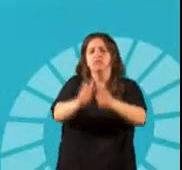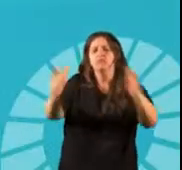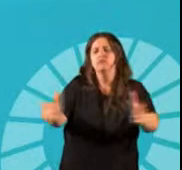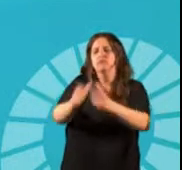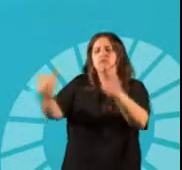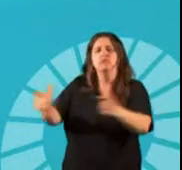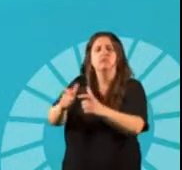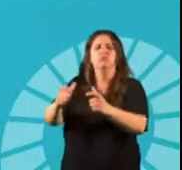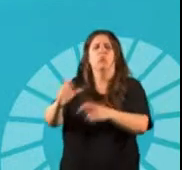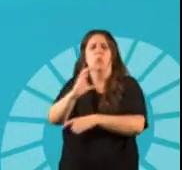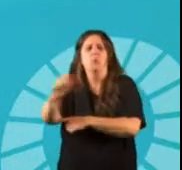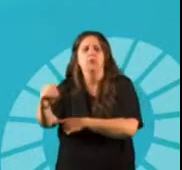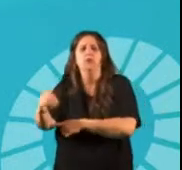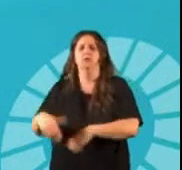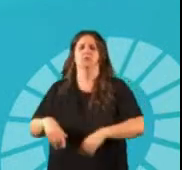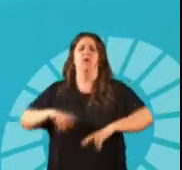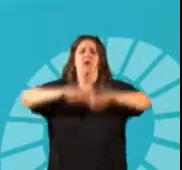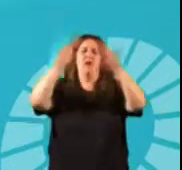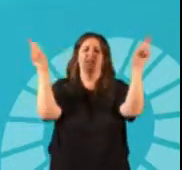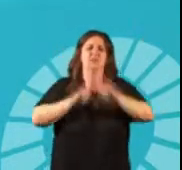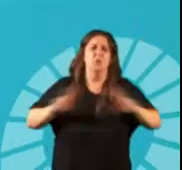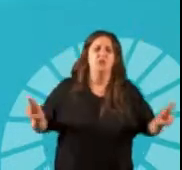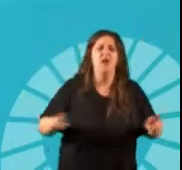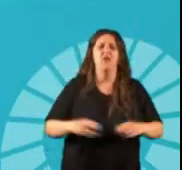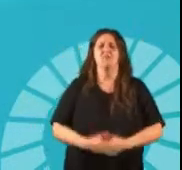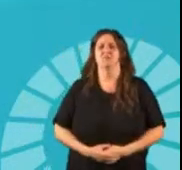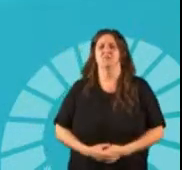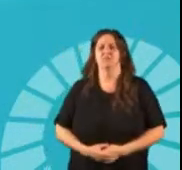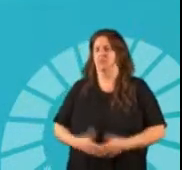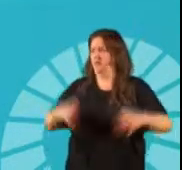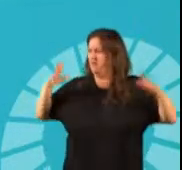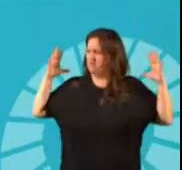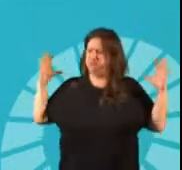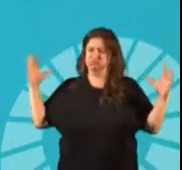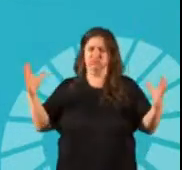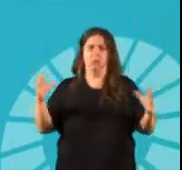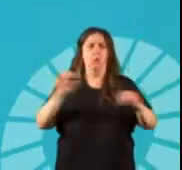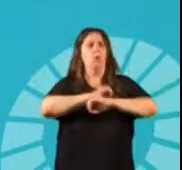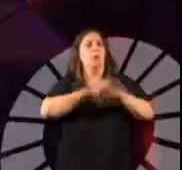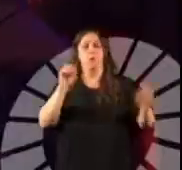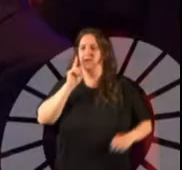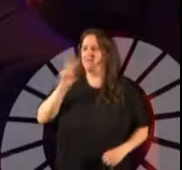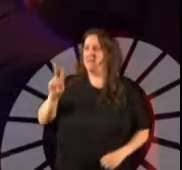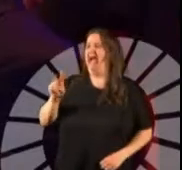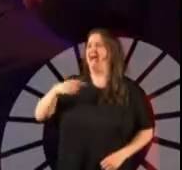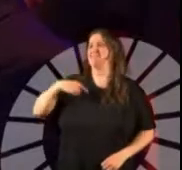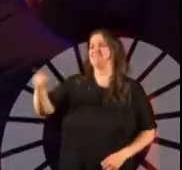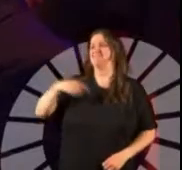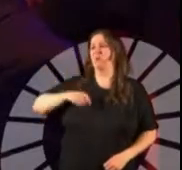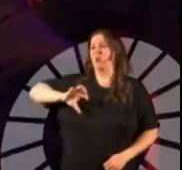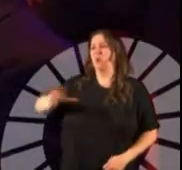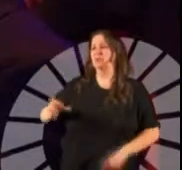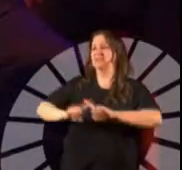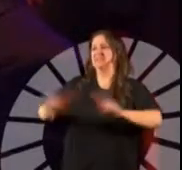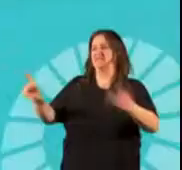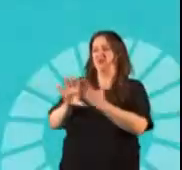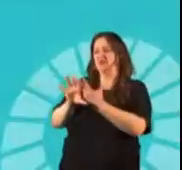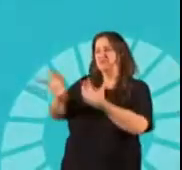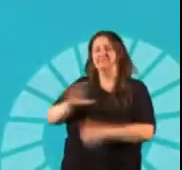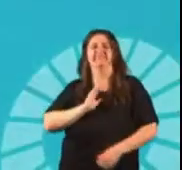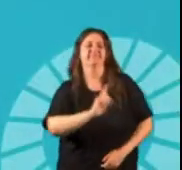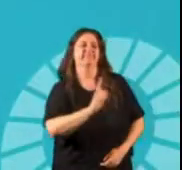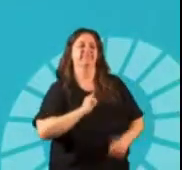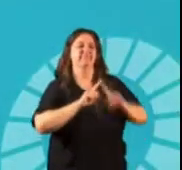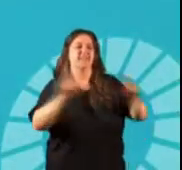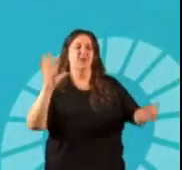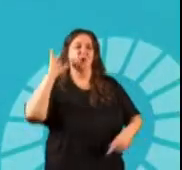of the UN, and we will also act concretely so that life changes